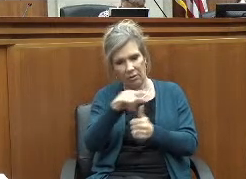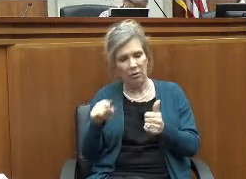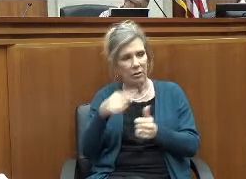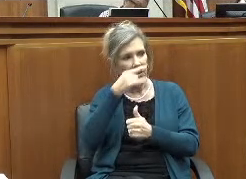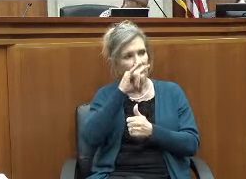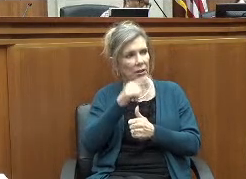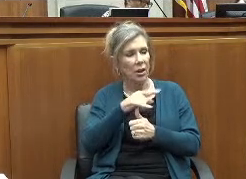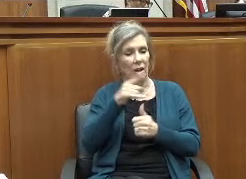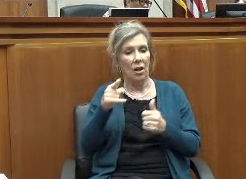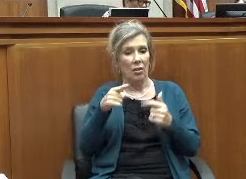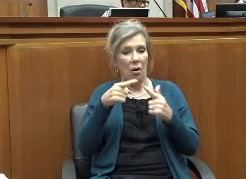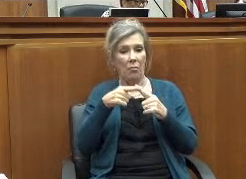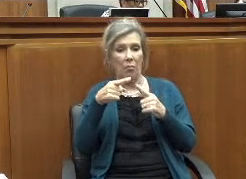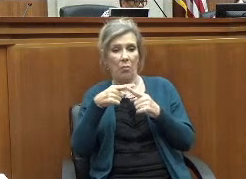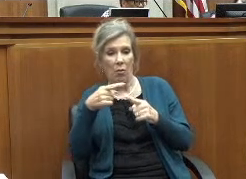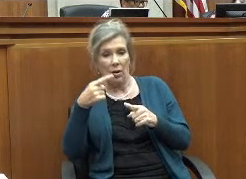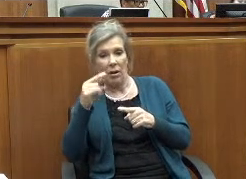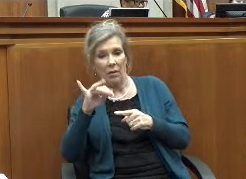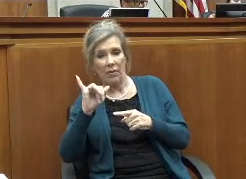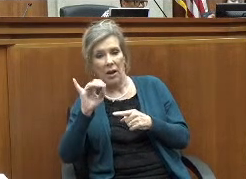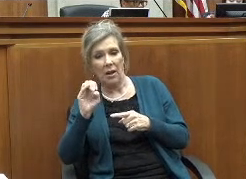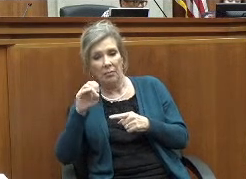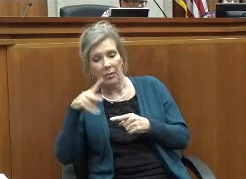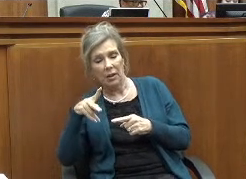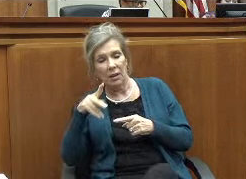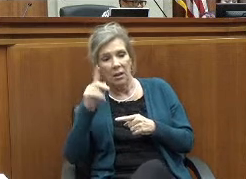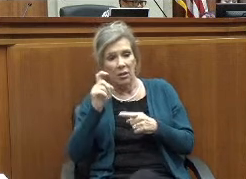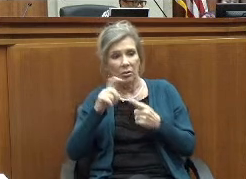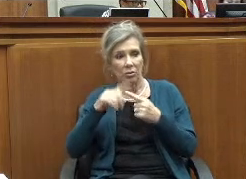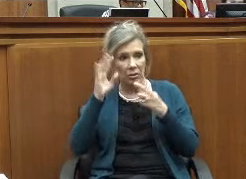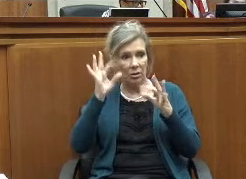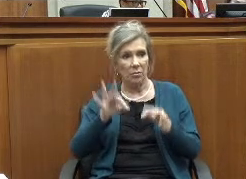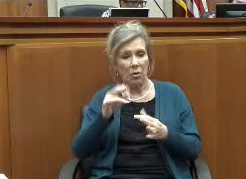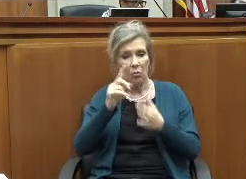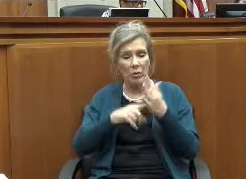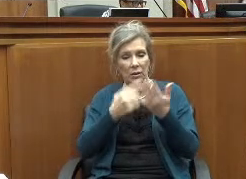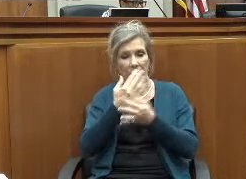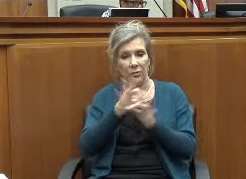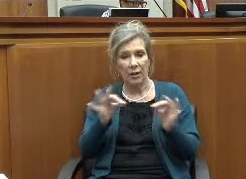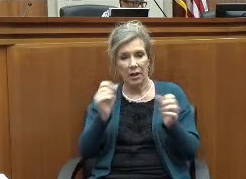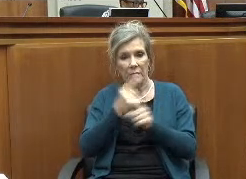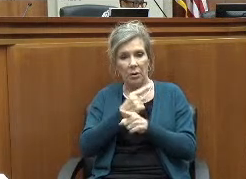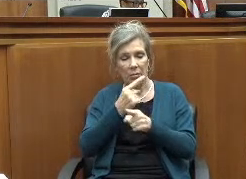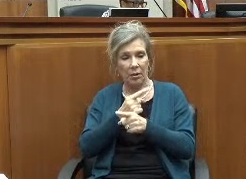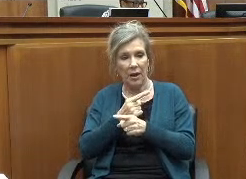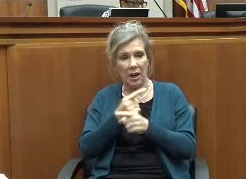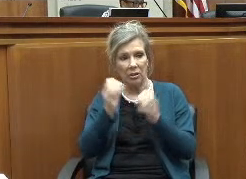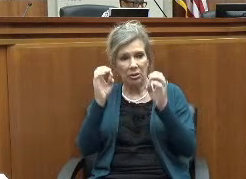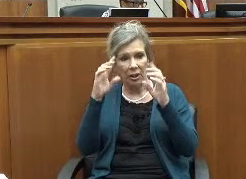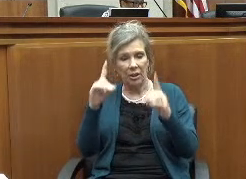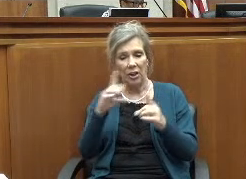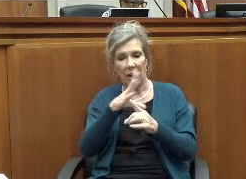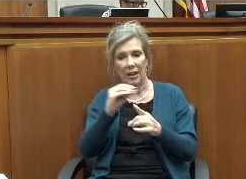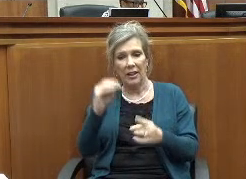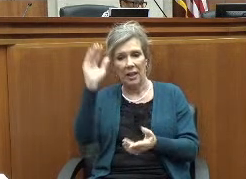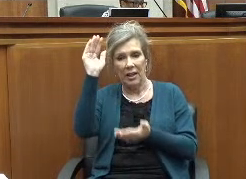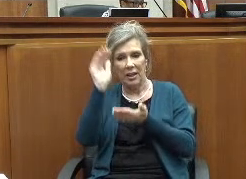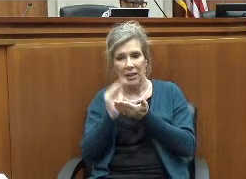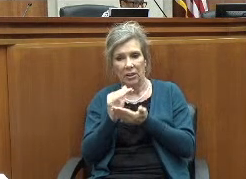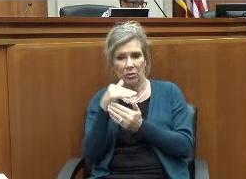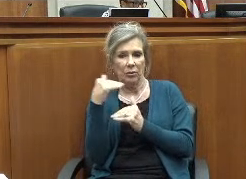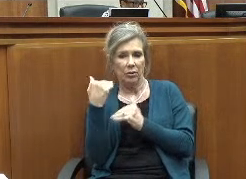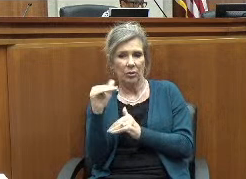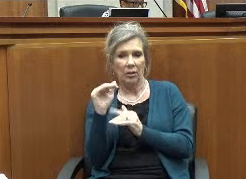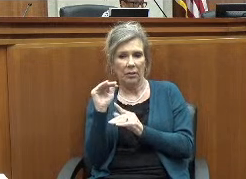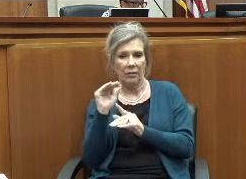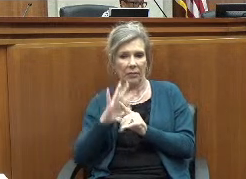is to determine what's the free and appropriate public education they're entitled to, and what's the least restrictive environment.